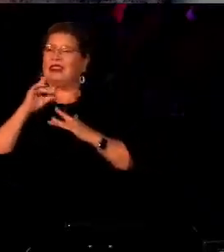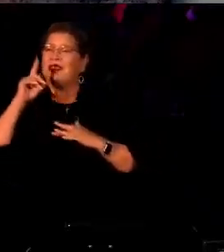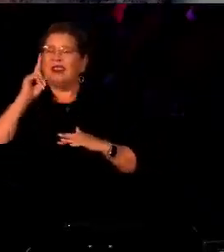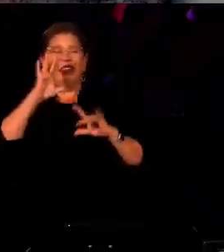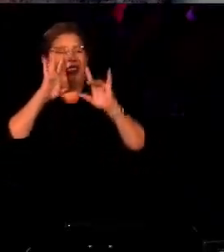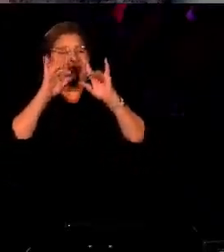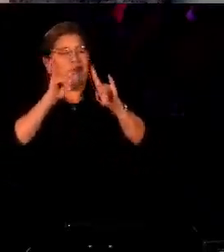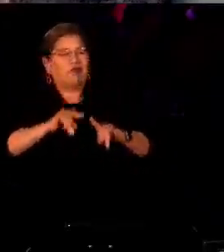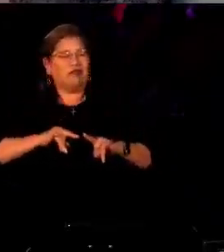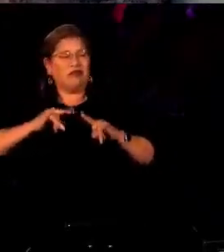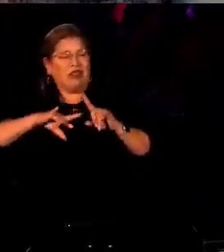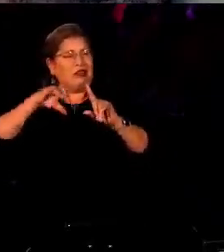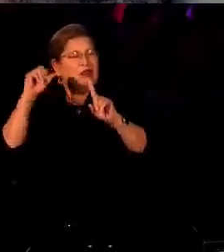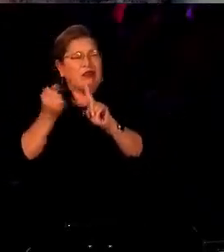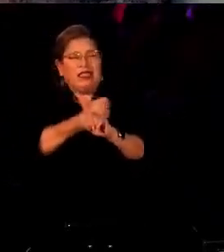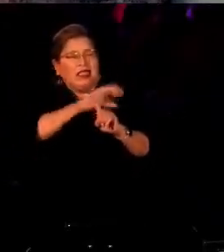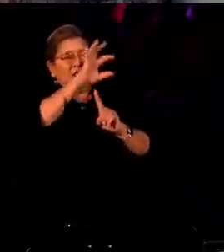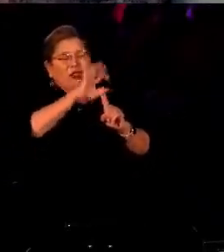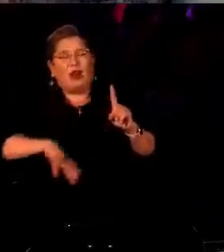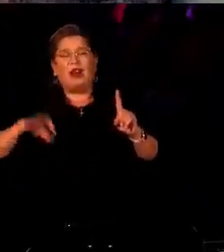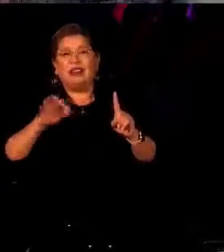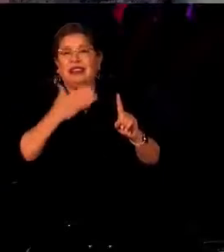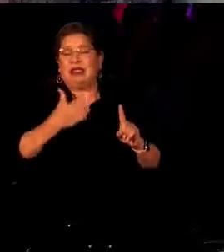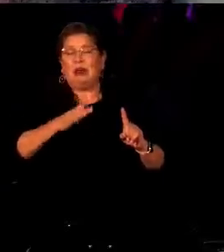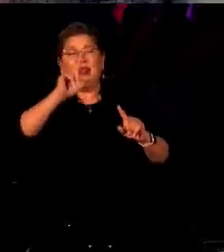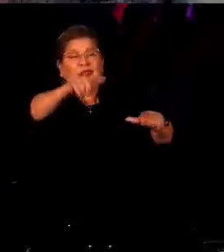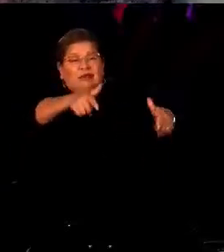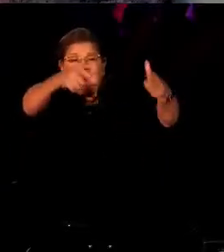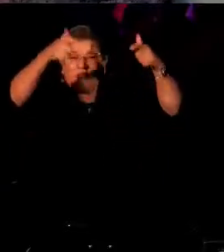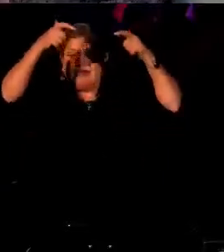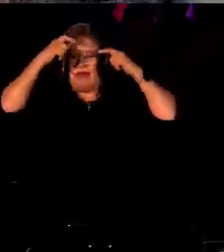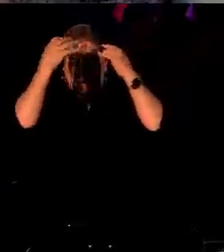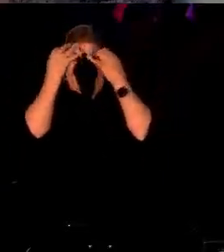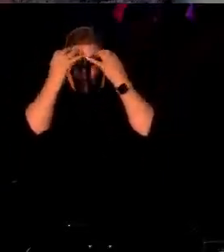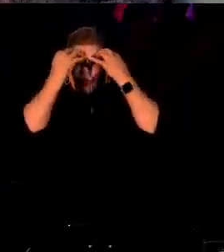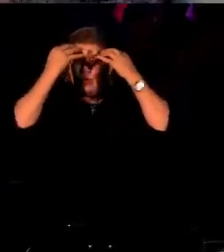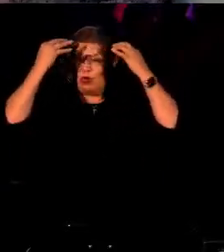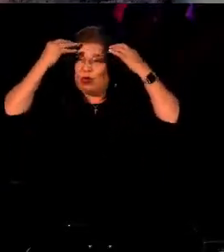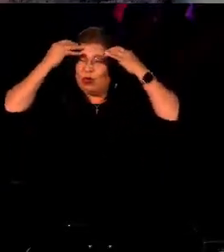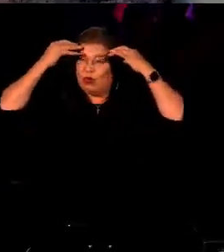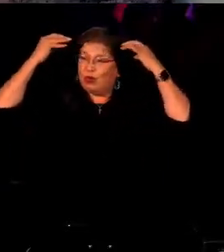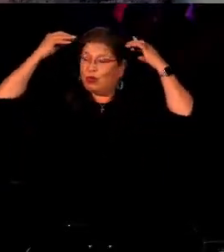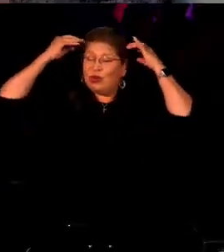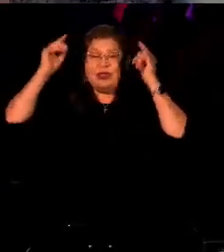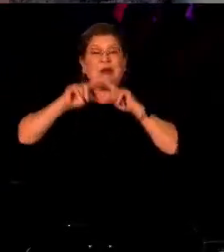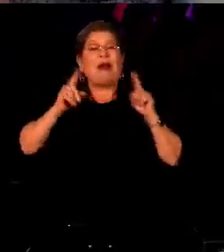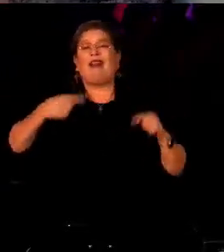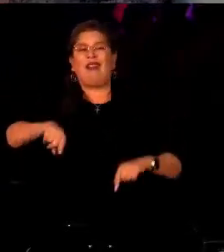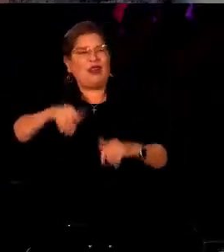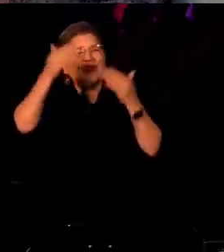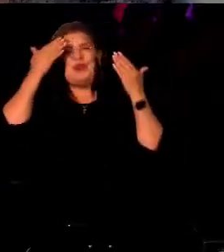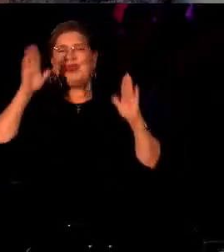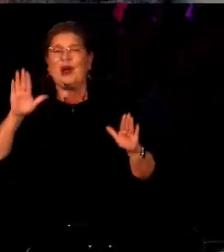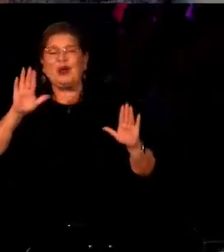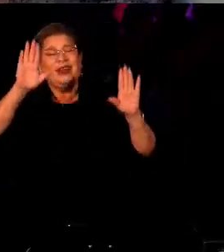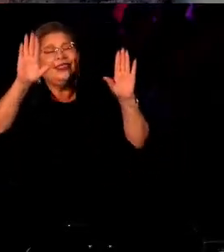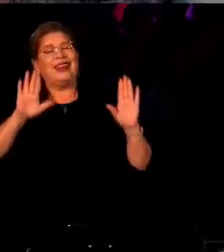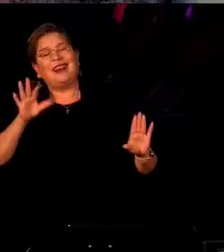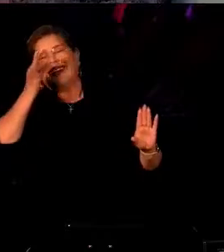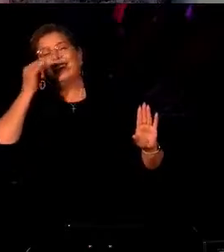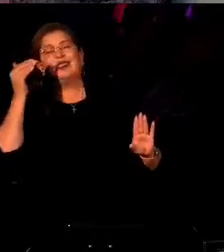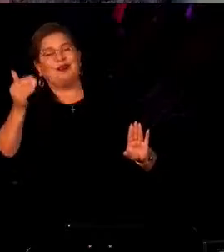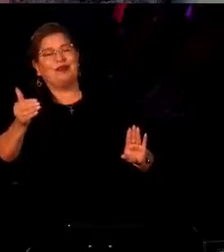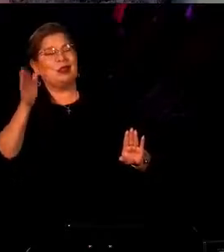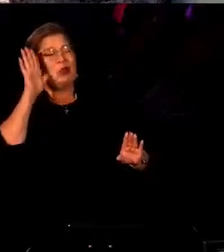in scar. They crown him with thorns. But they don't know that